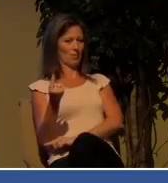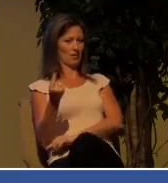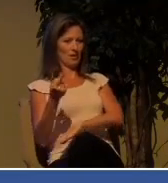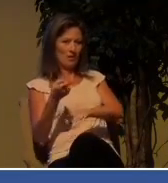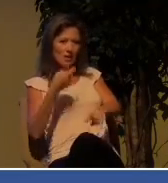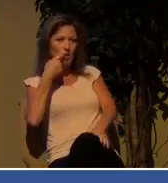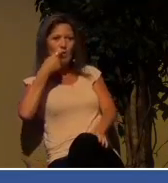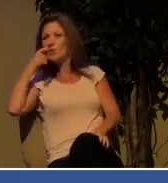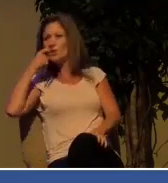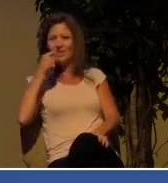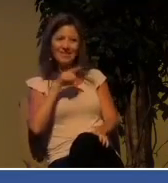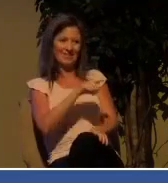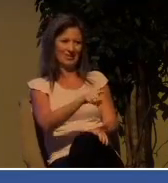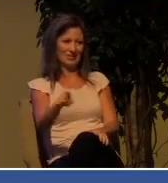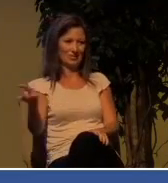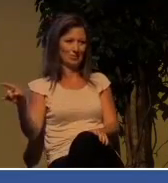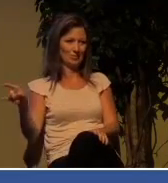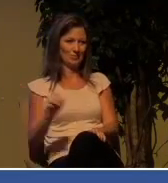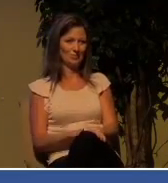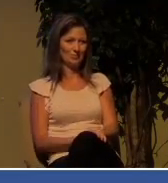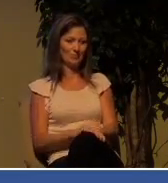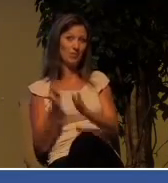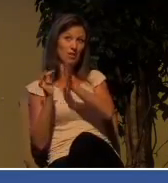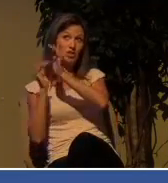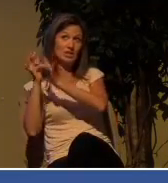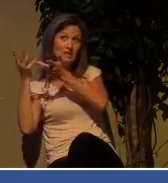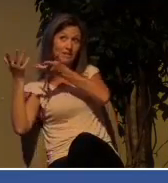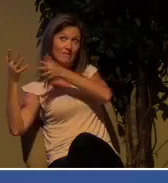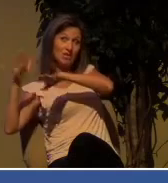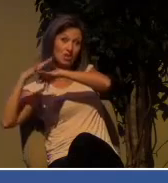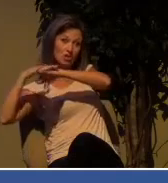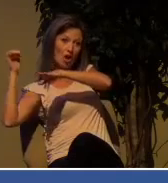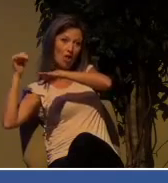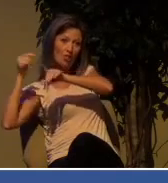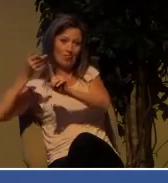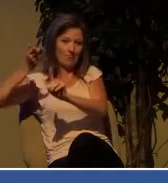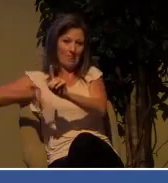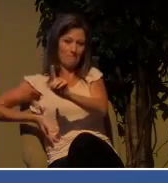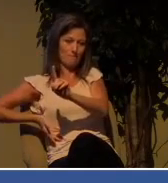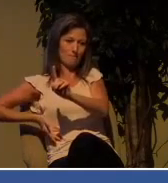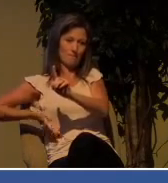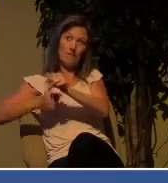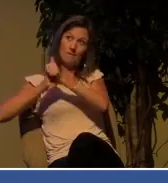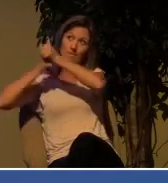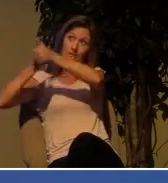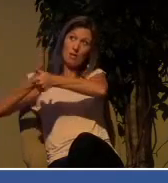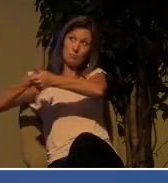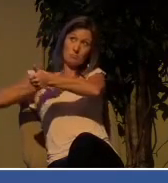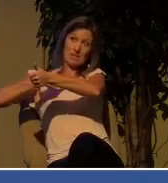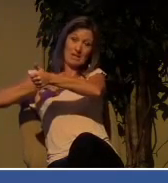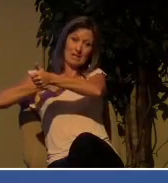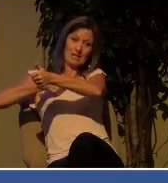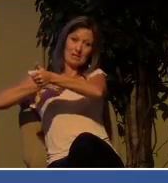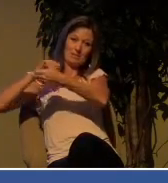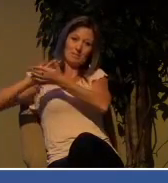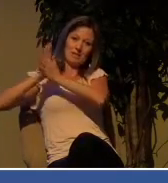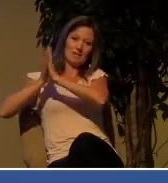Jesus had spoken into their hearts, "Follow me, and I will make you a fisher of